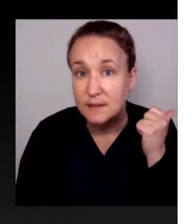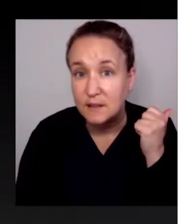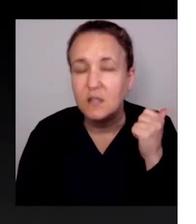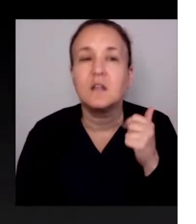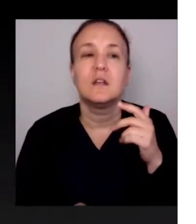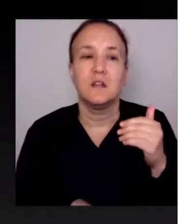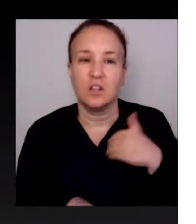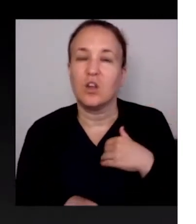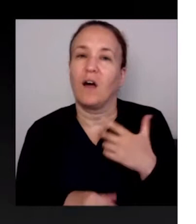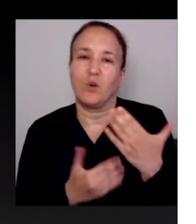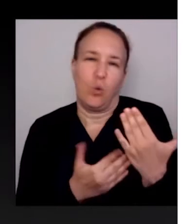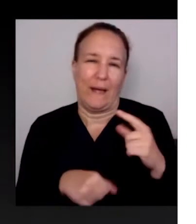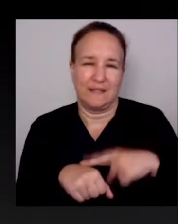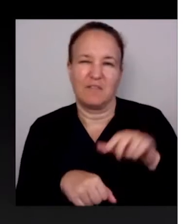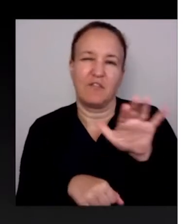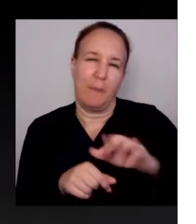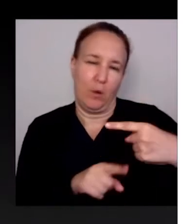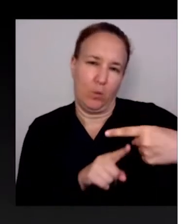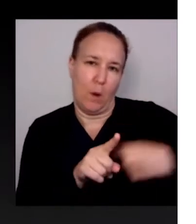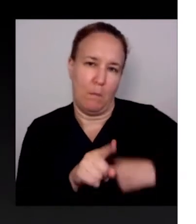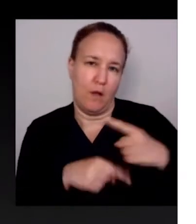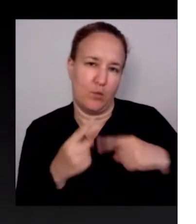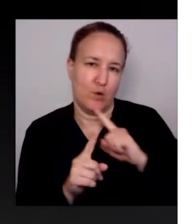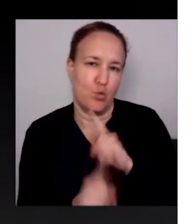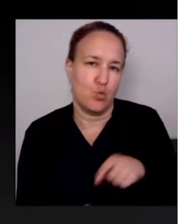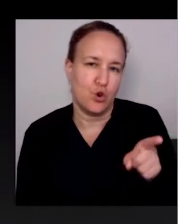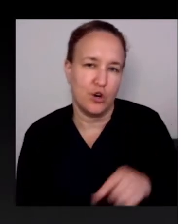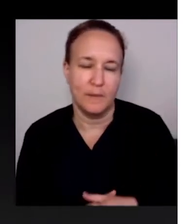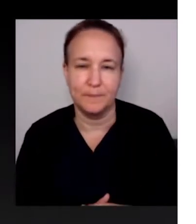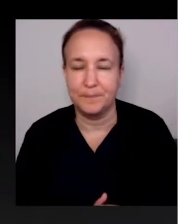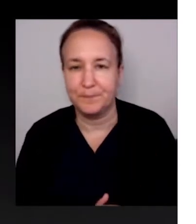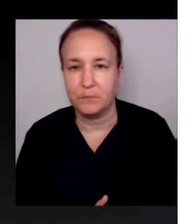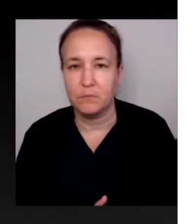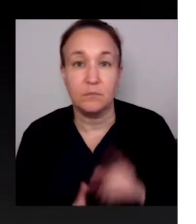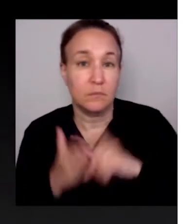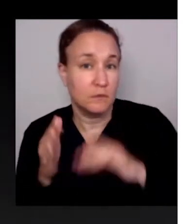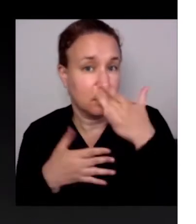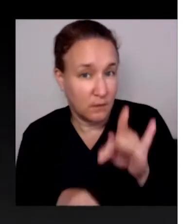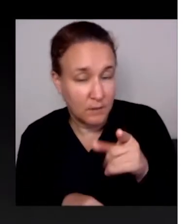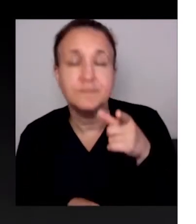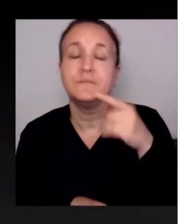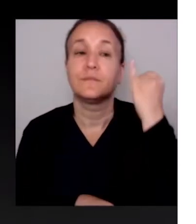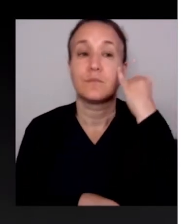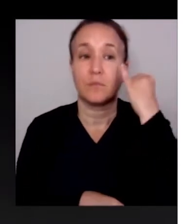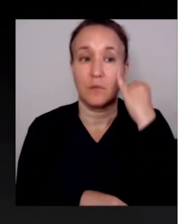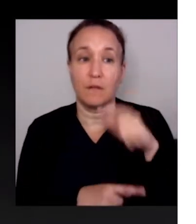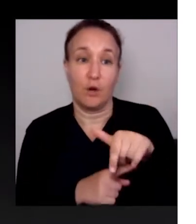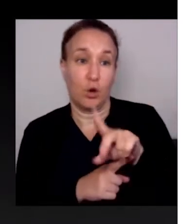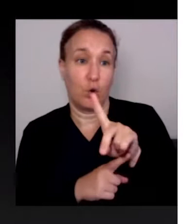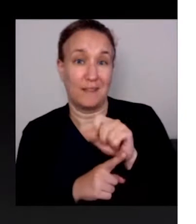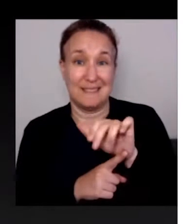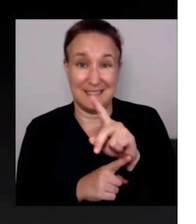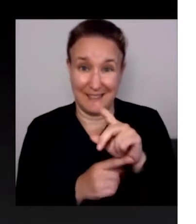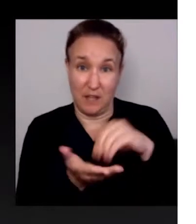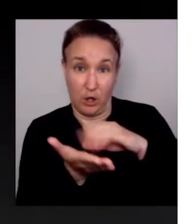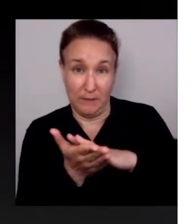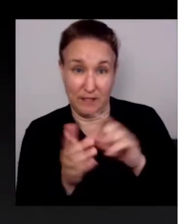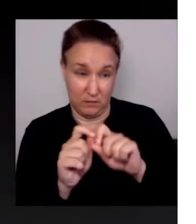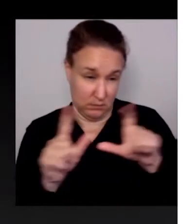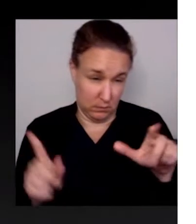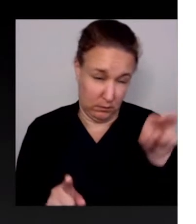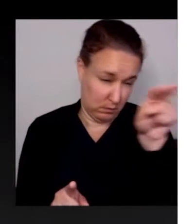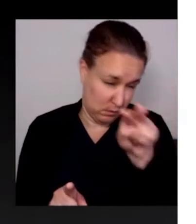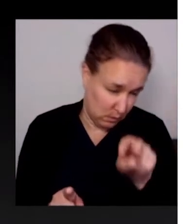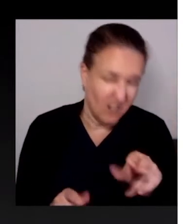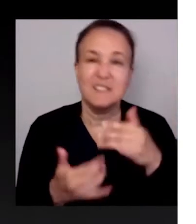of about a month when you order them. And interestingly, if you go to the quad stick documentation, they actually still